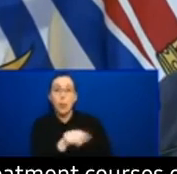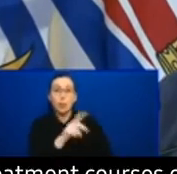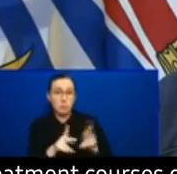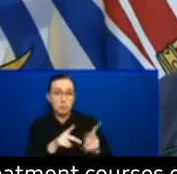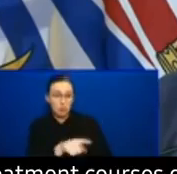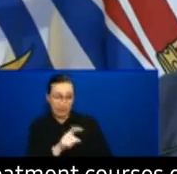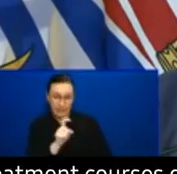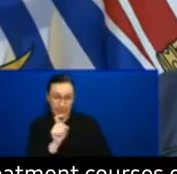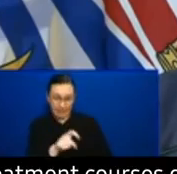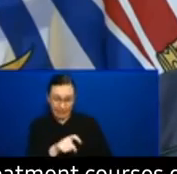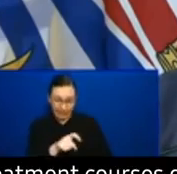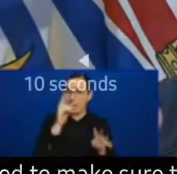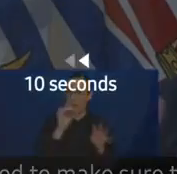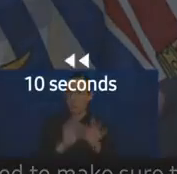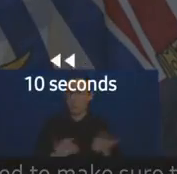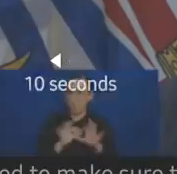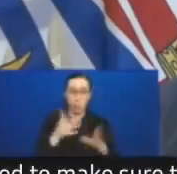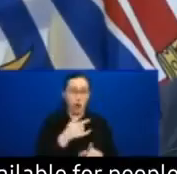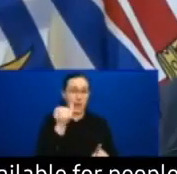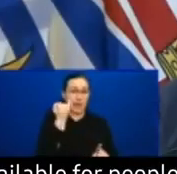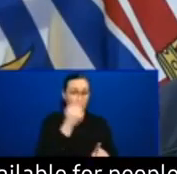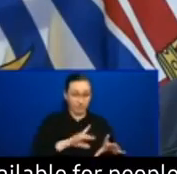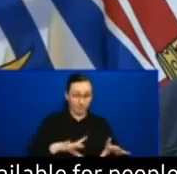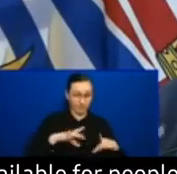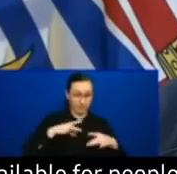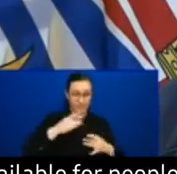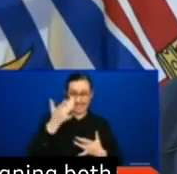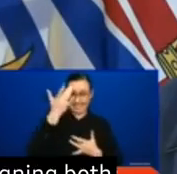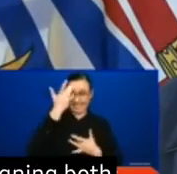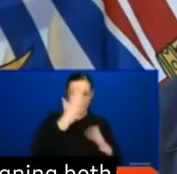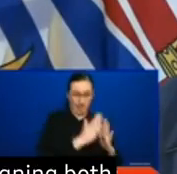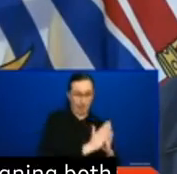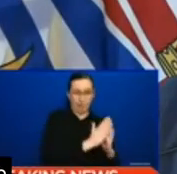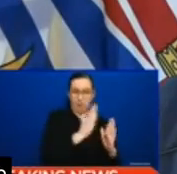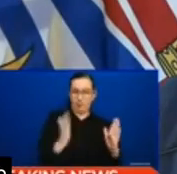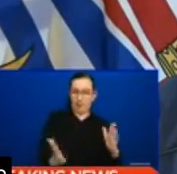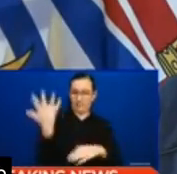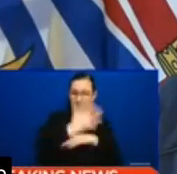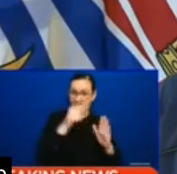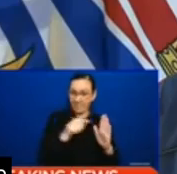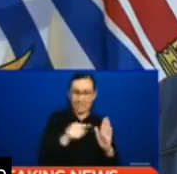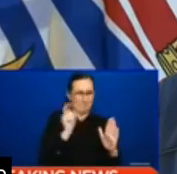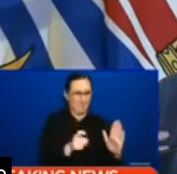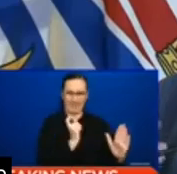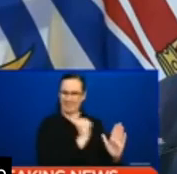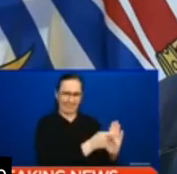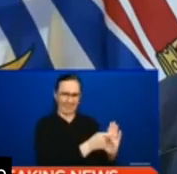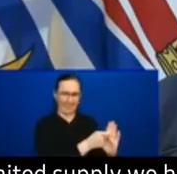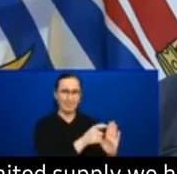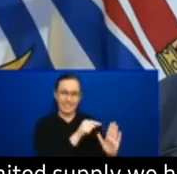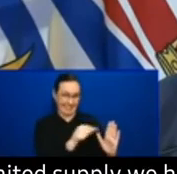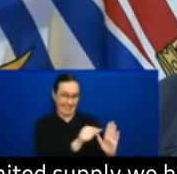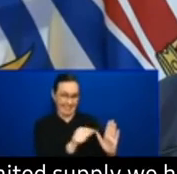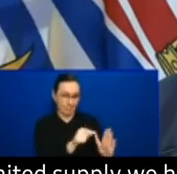these medications. We've been aligning both the limited supply we have, about